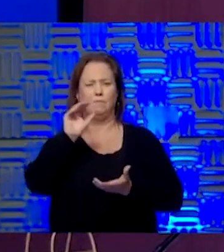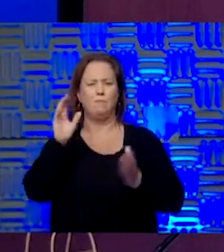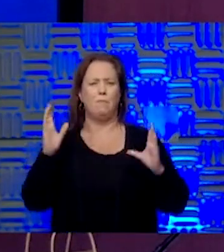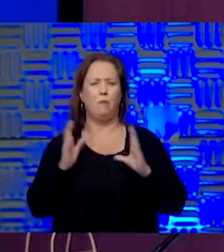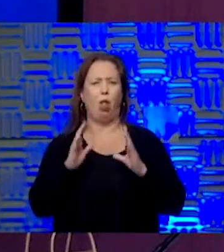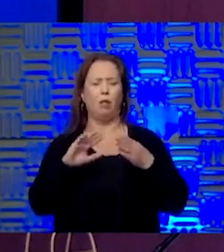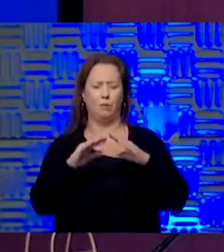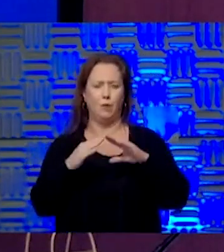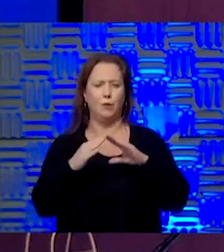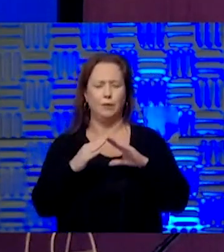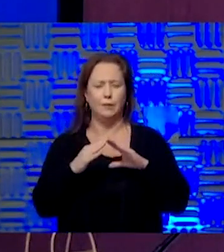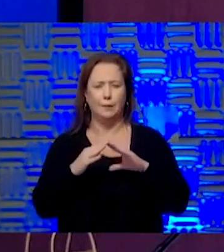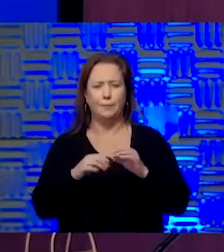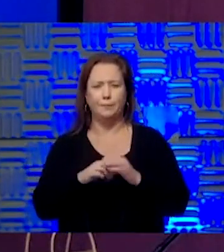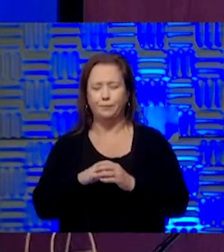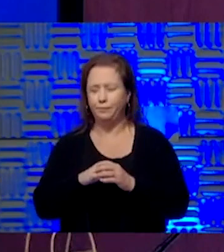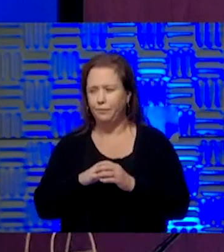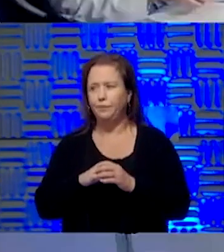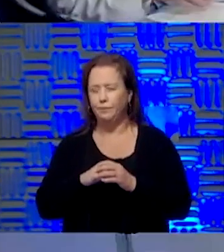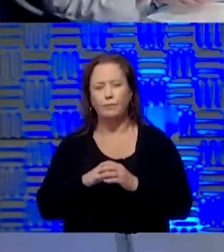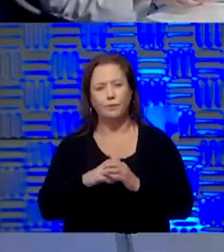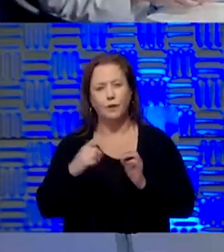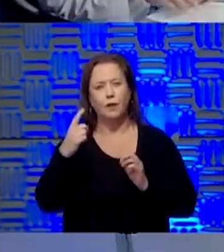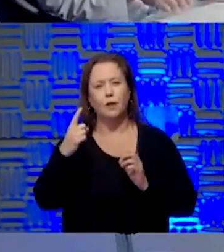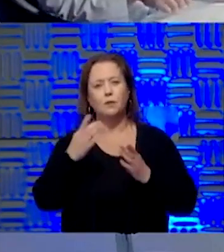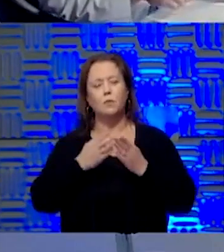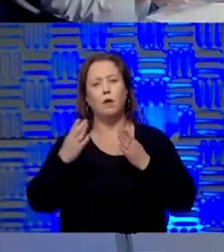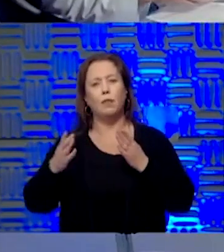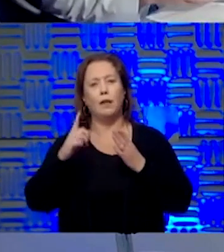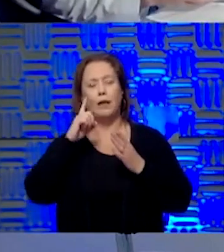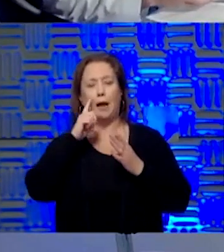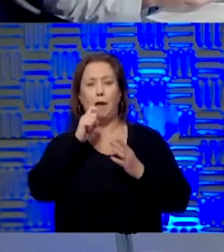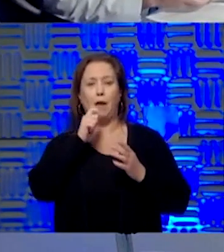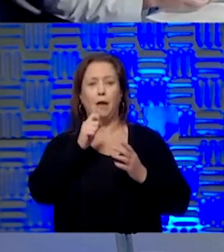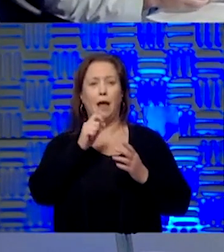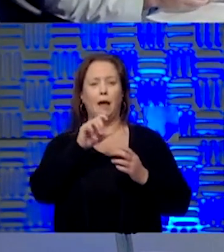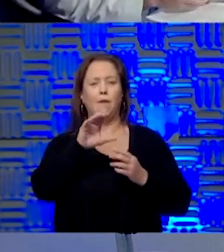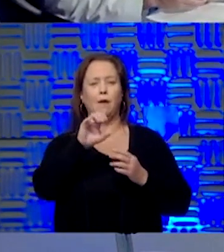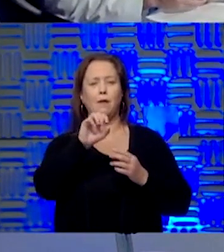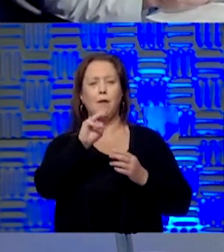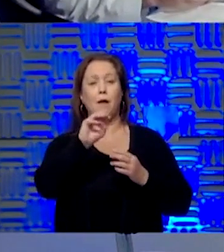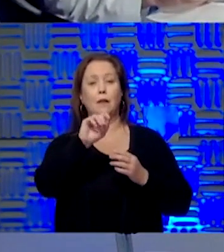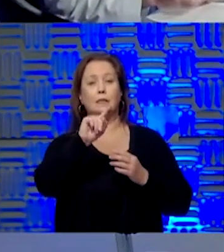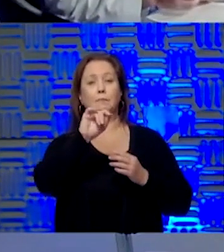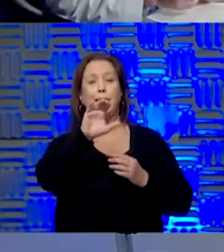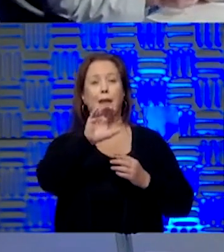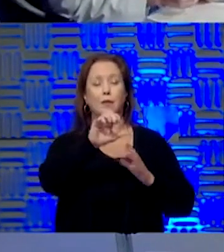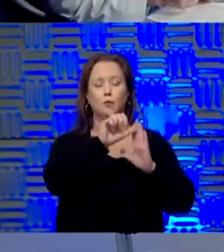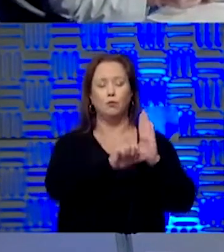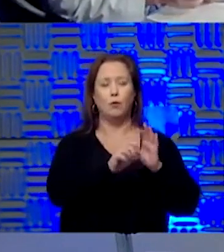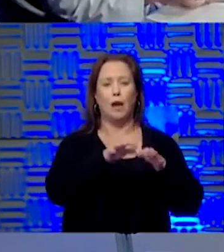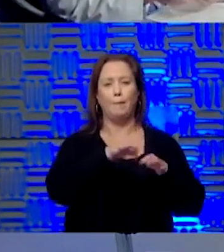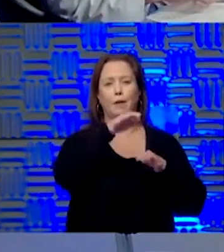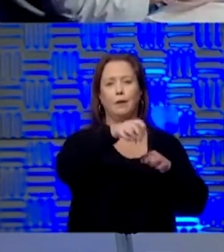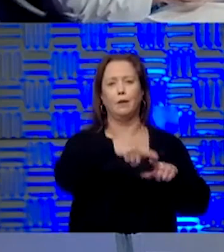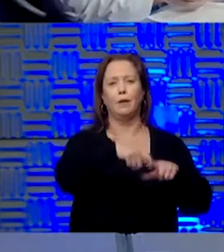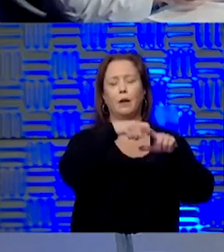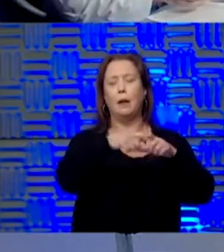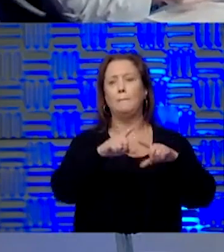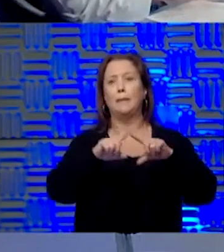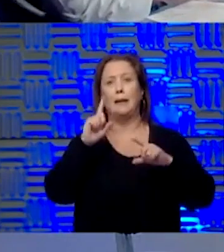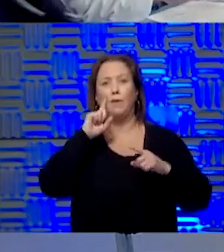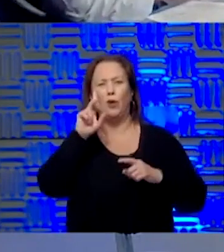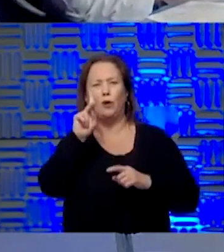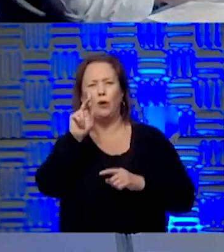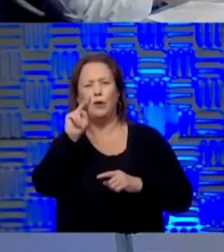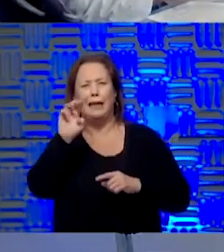too. You know, I think it's one thing when you say, okay, I'm not going to have that cosmetic surgery, but let's say that your knee's hurting and your hip's hurting or you're having a little